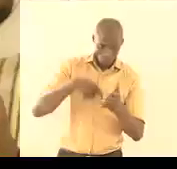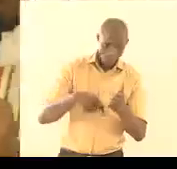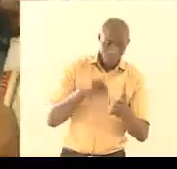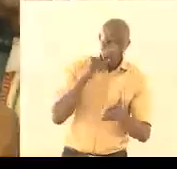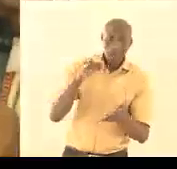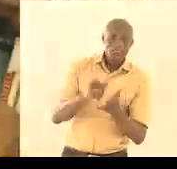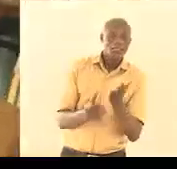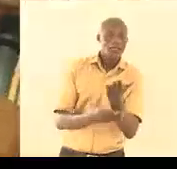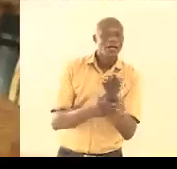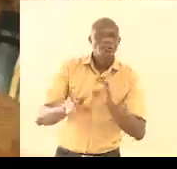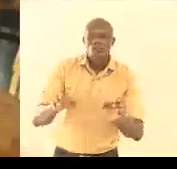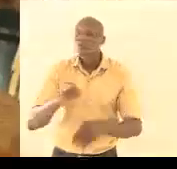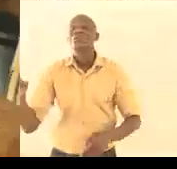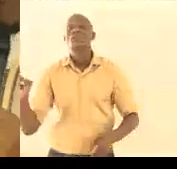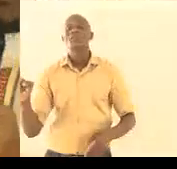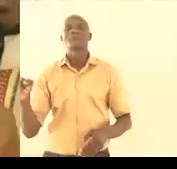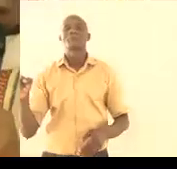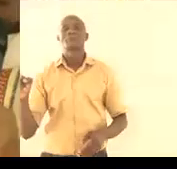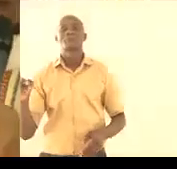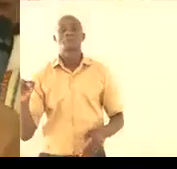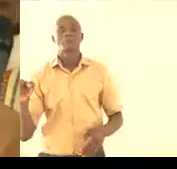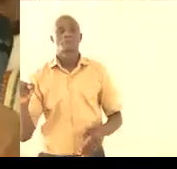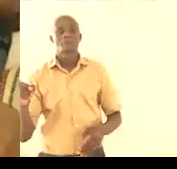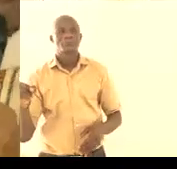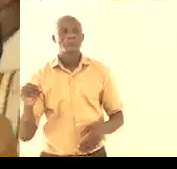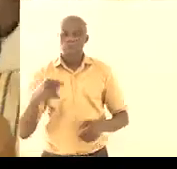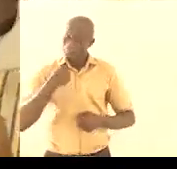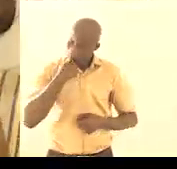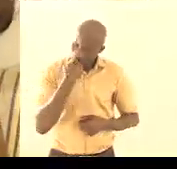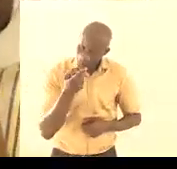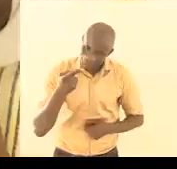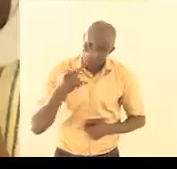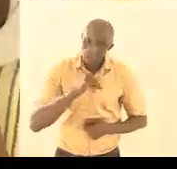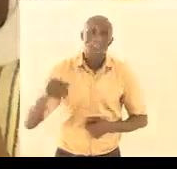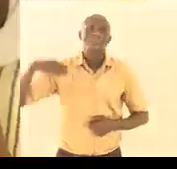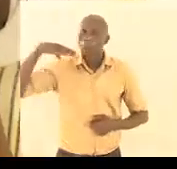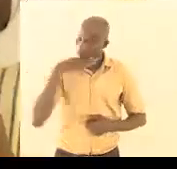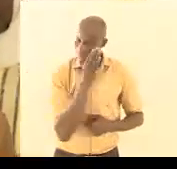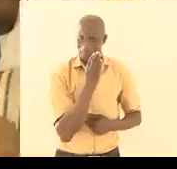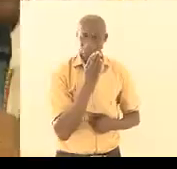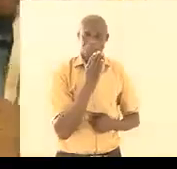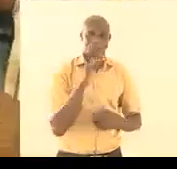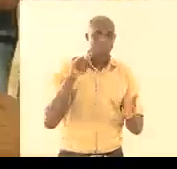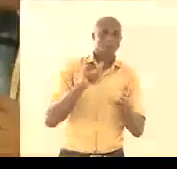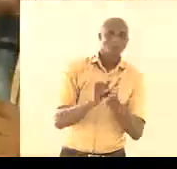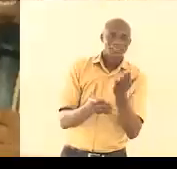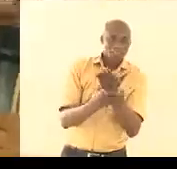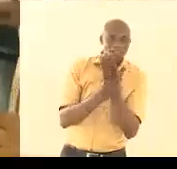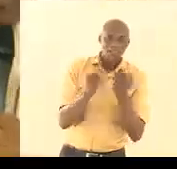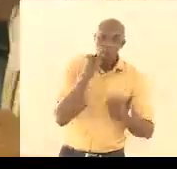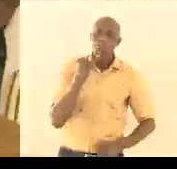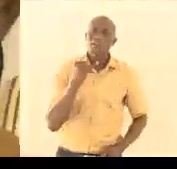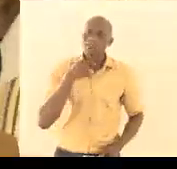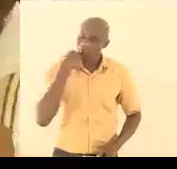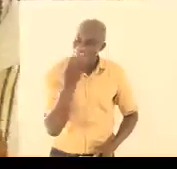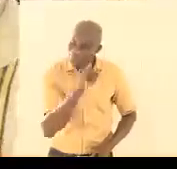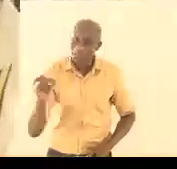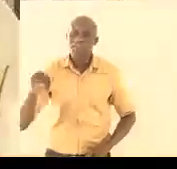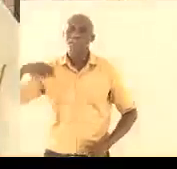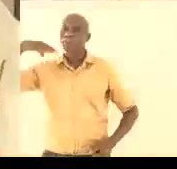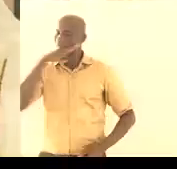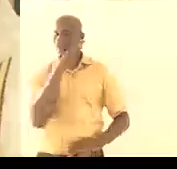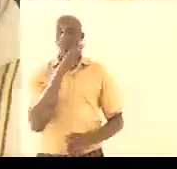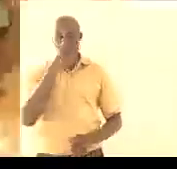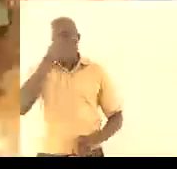What is that hand doing? What is that hand doing? Telling lies. That hand is